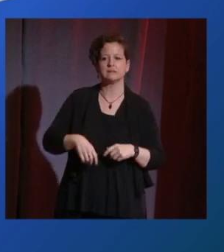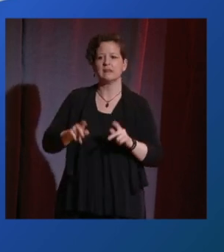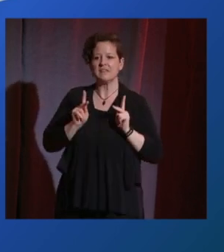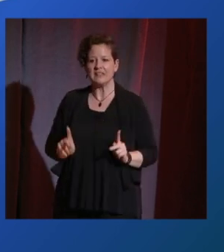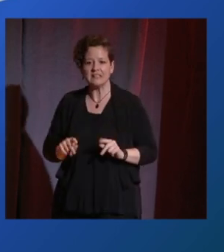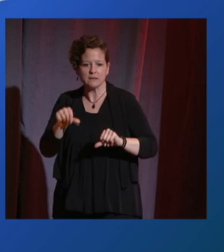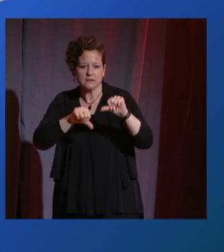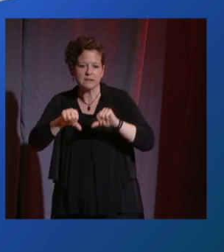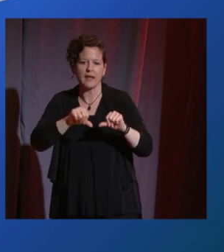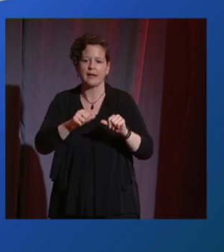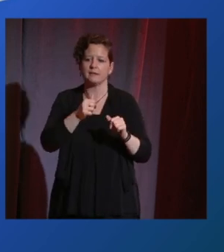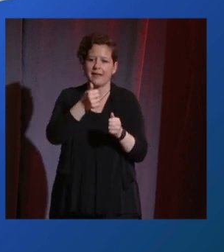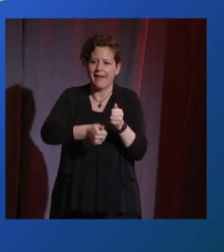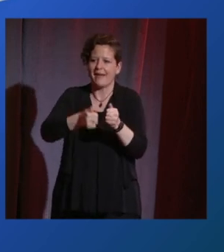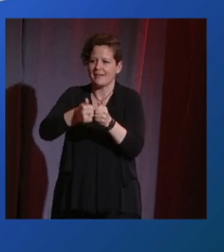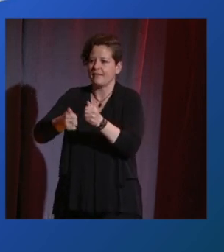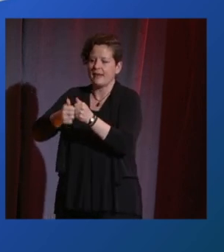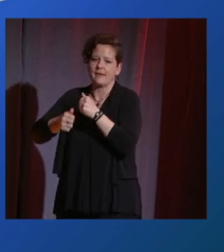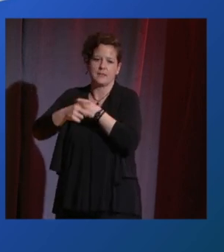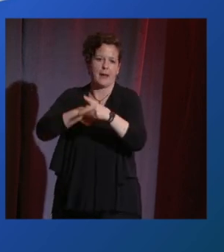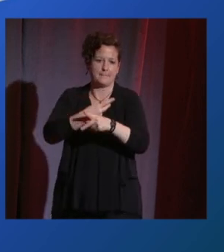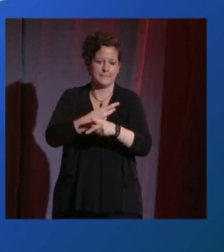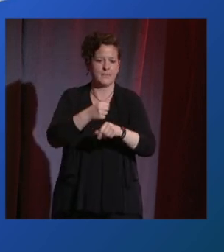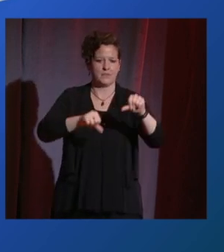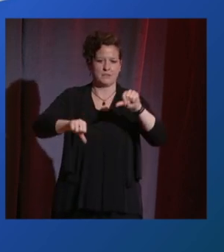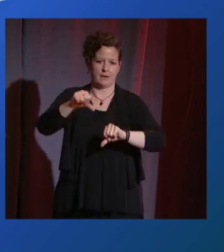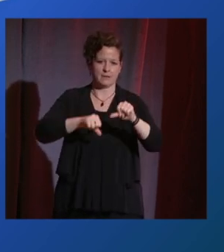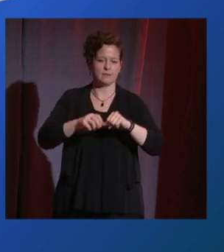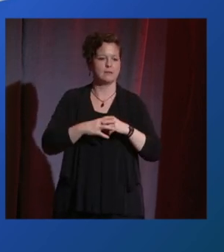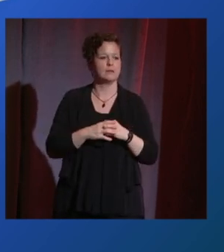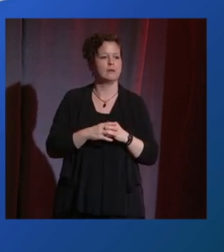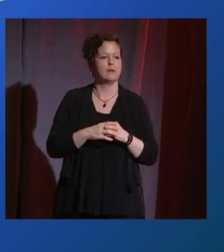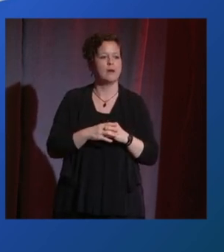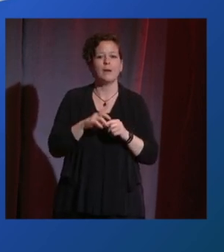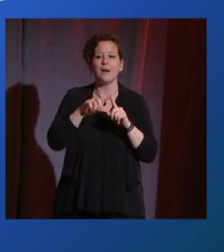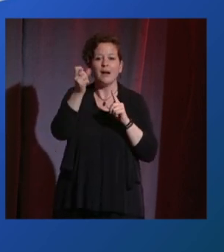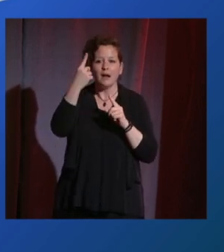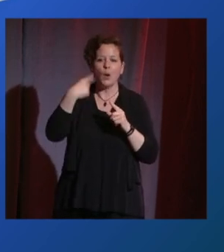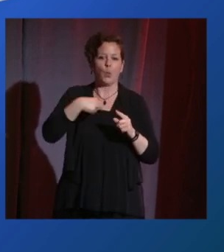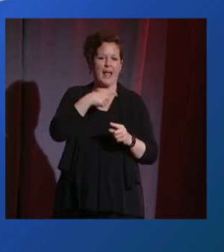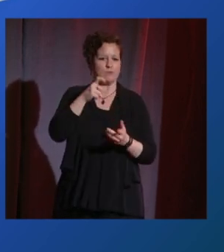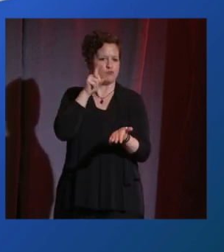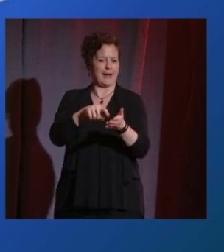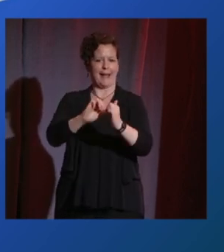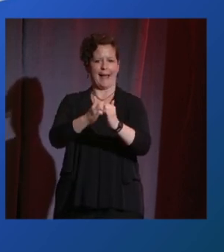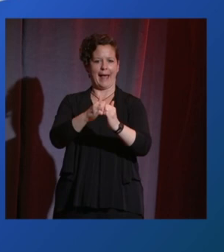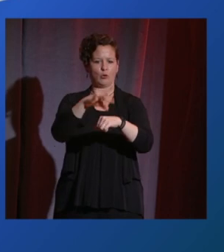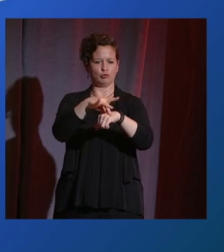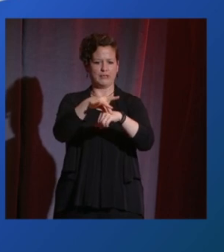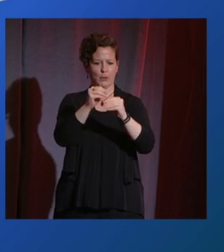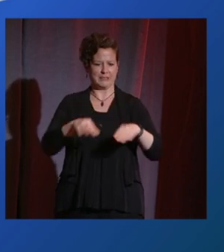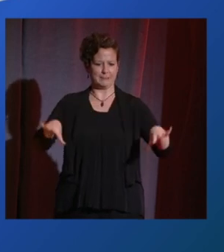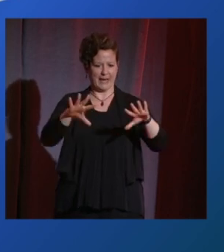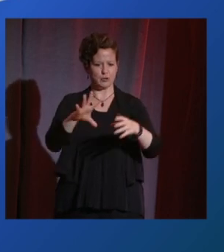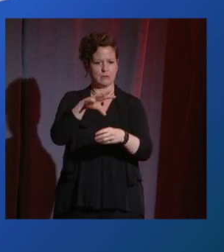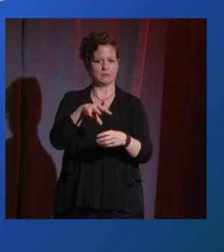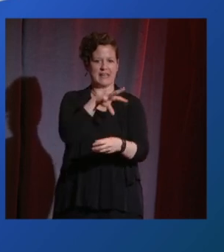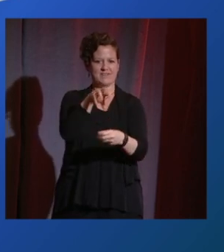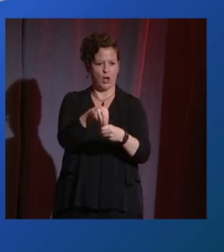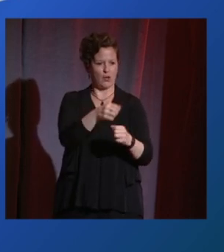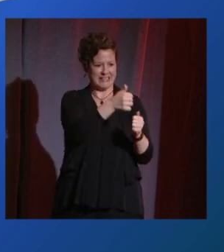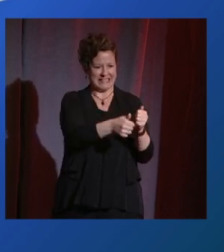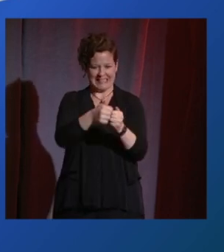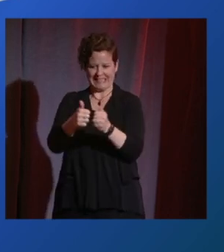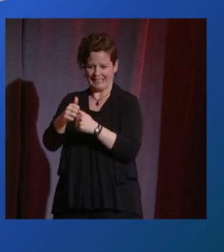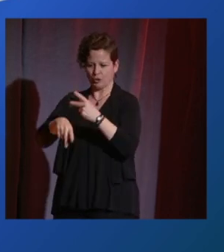and every other study and it's important to learn how I think we're always focused on the why but the how is